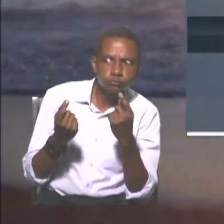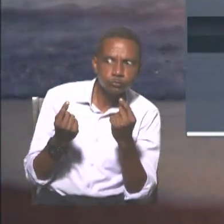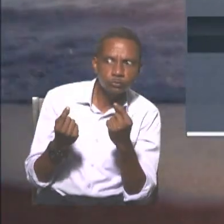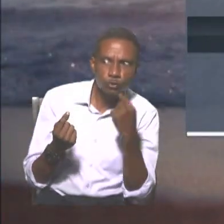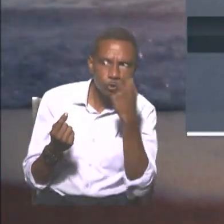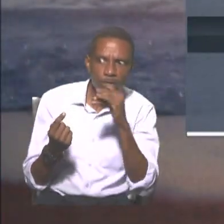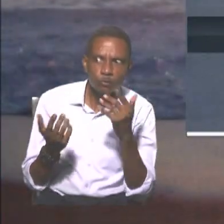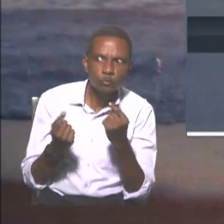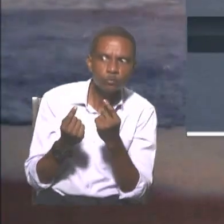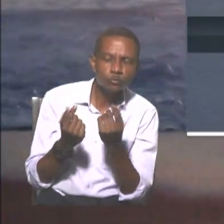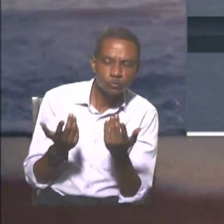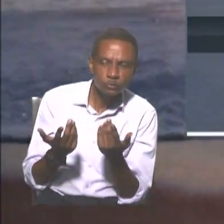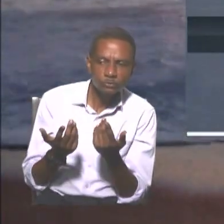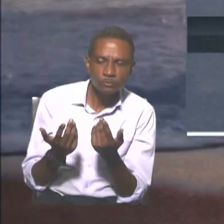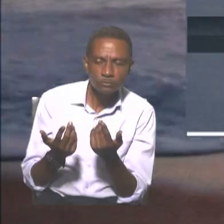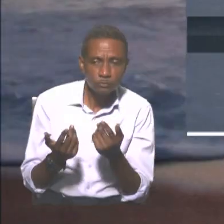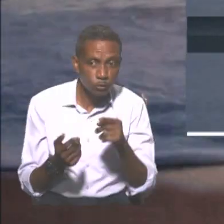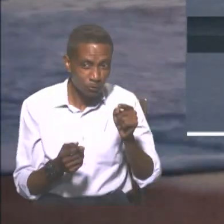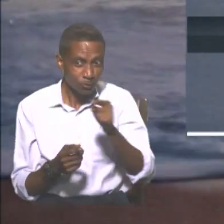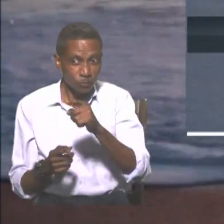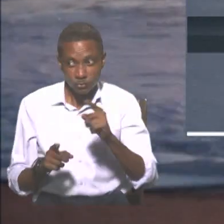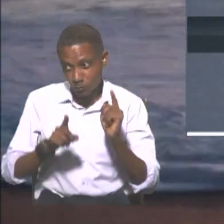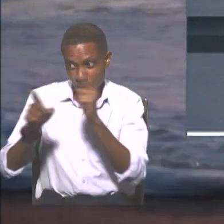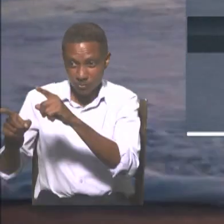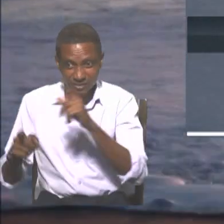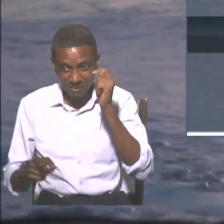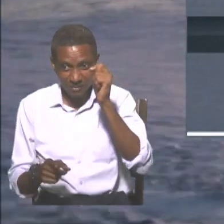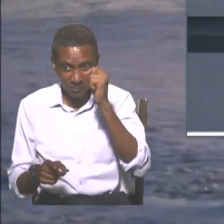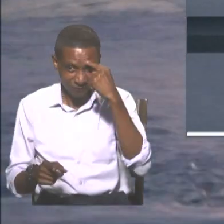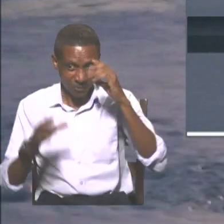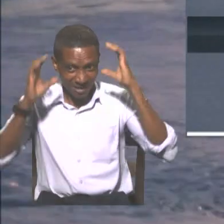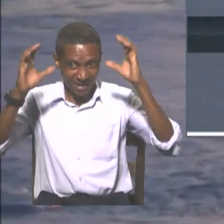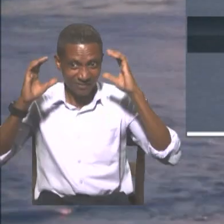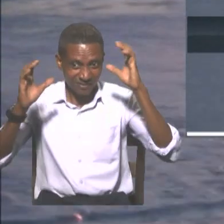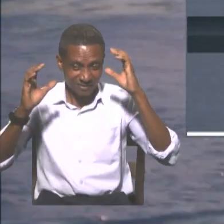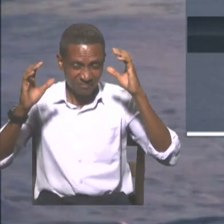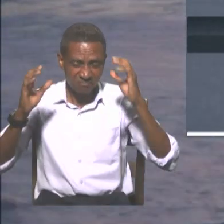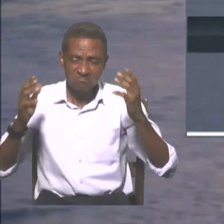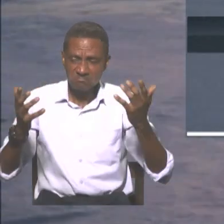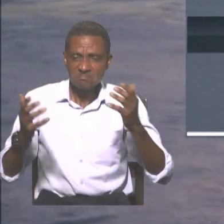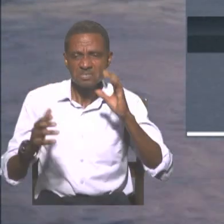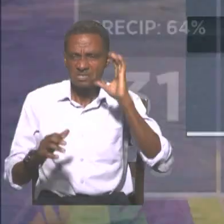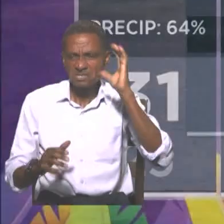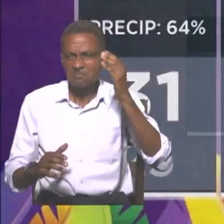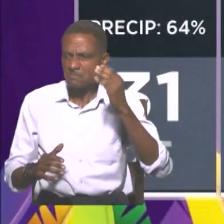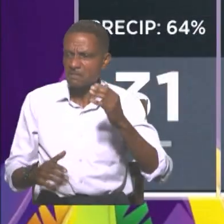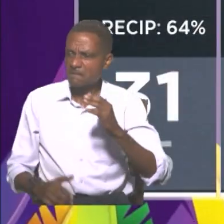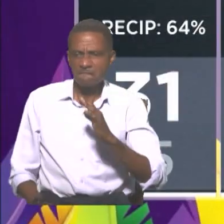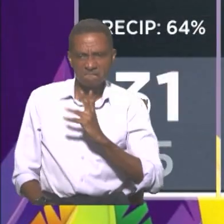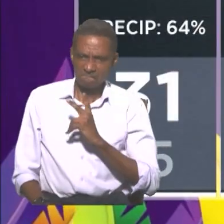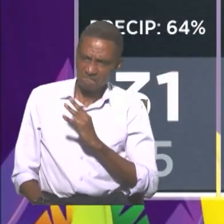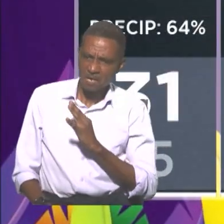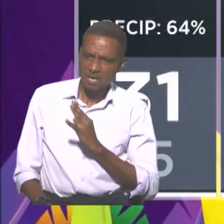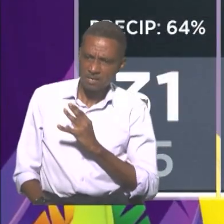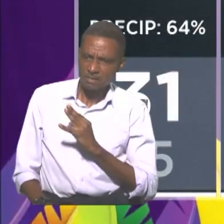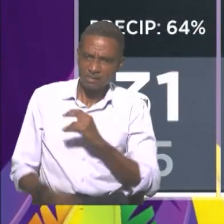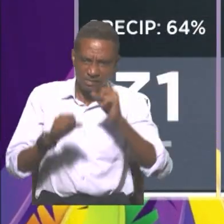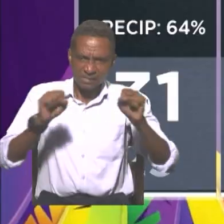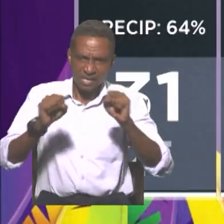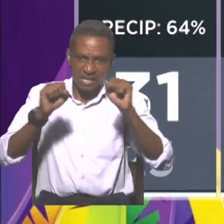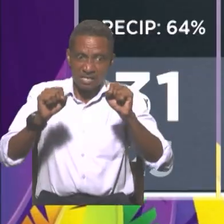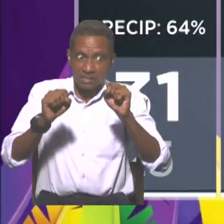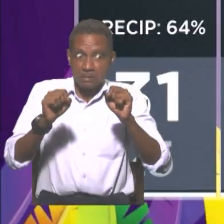to the weekend, especially for those heading to Tobago for Carnival, the outlook is generally favorable. Saturday appears to have the